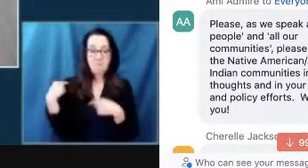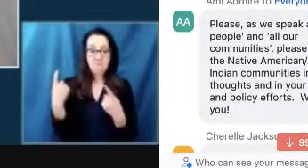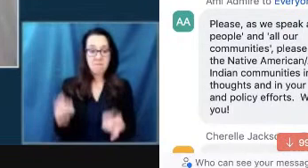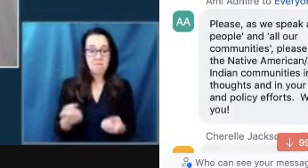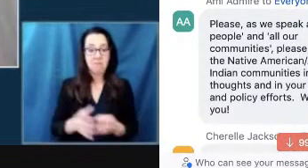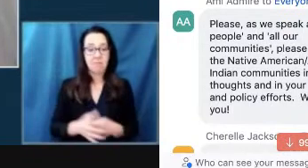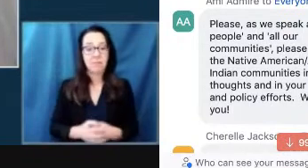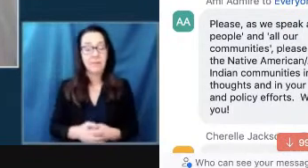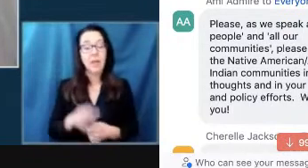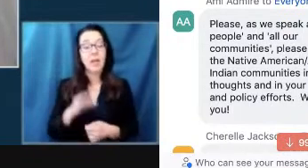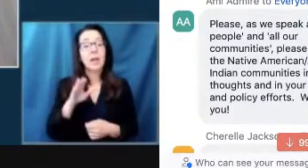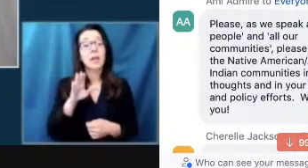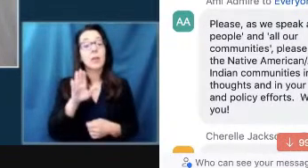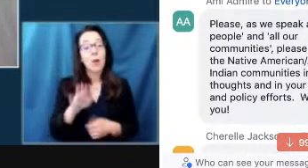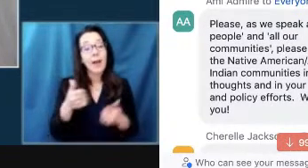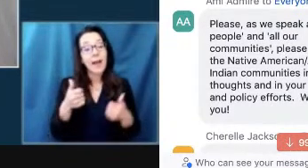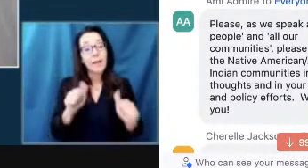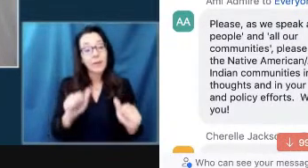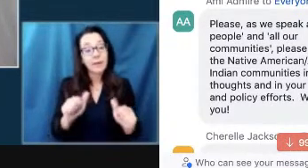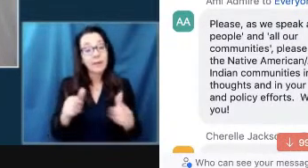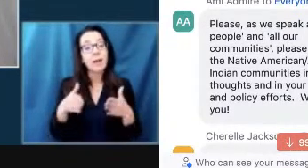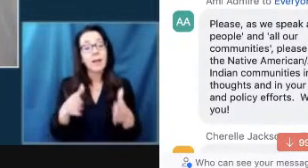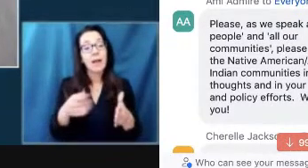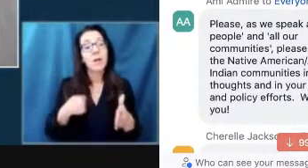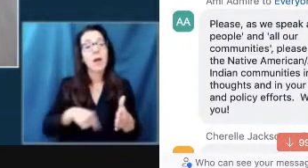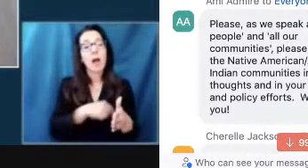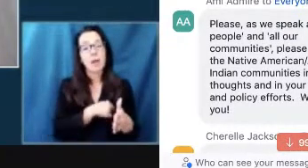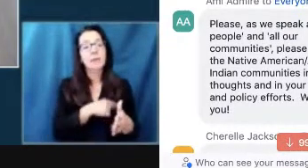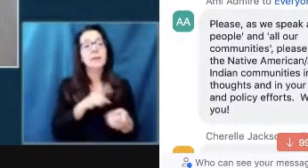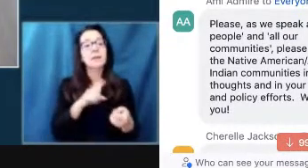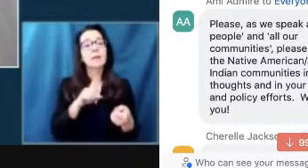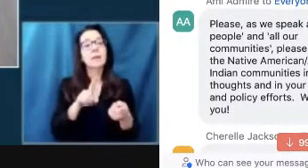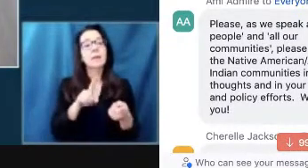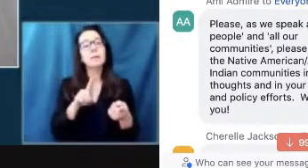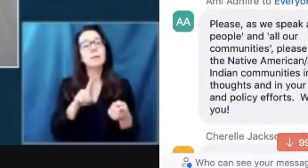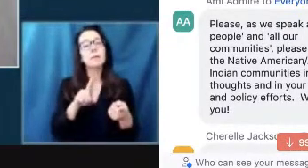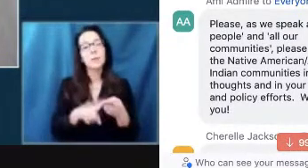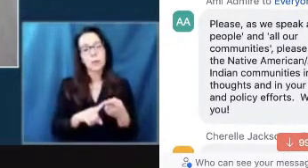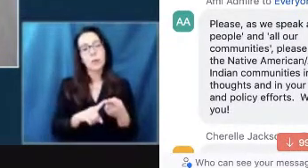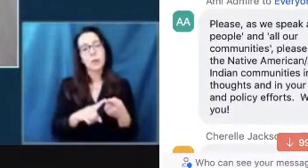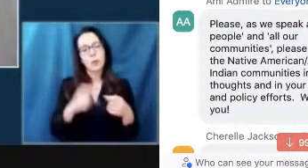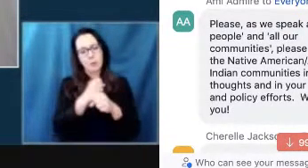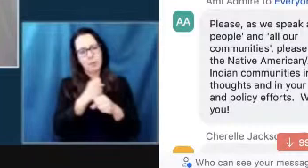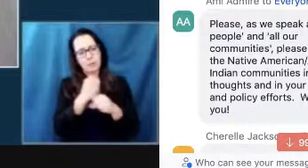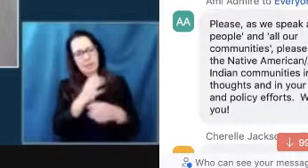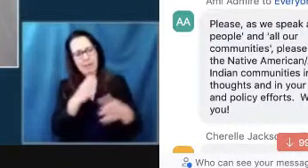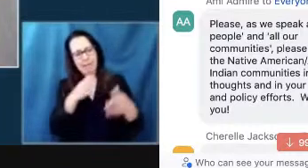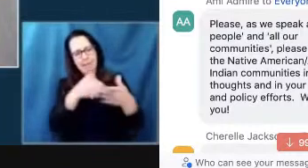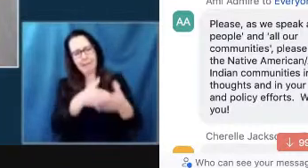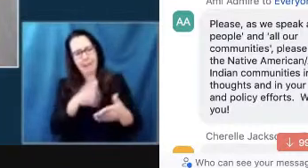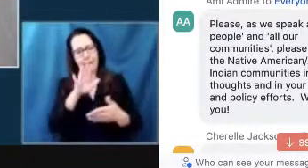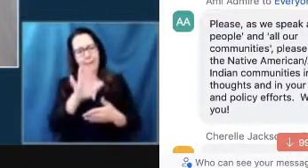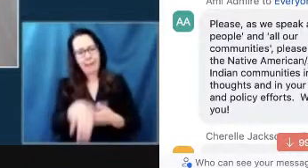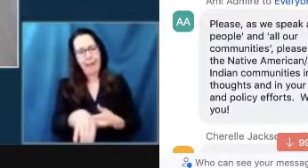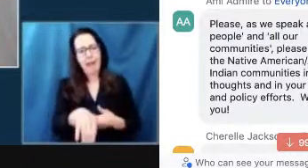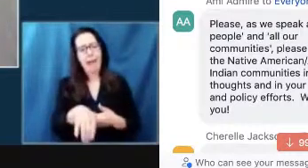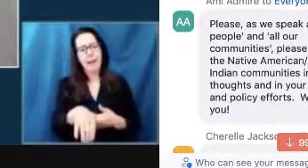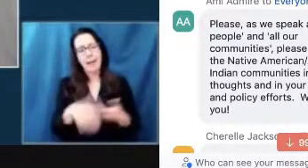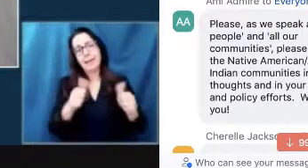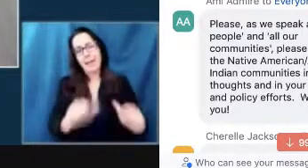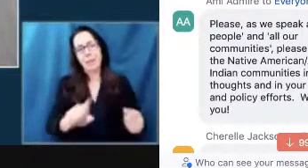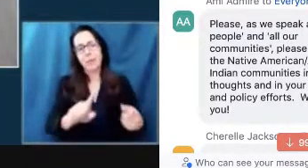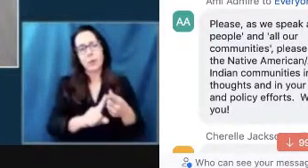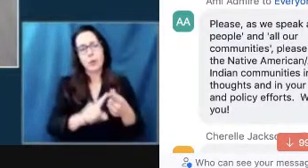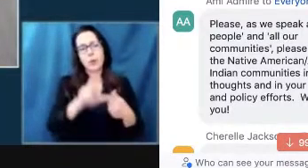efforts allowed us to beat back a ridiculous attempt to recall our governor. Because we were together, the Senate